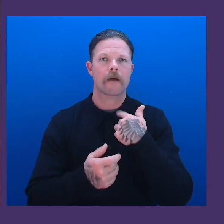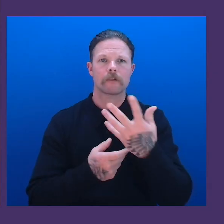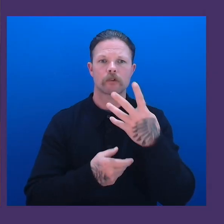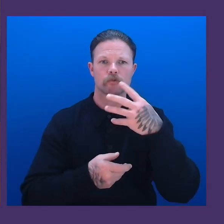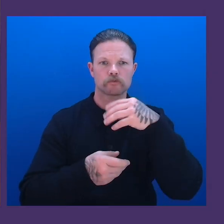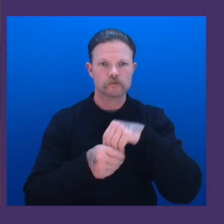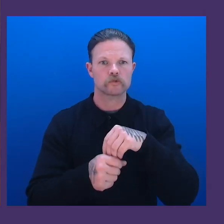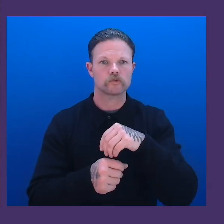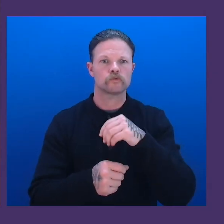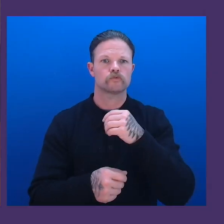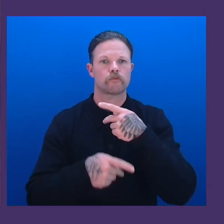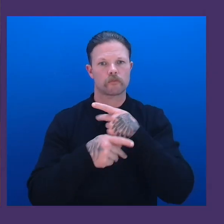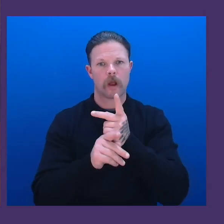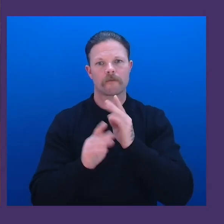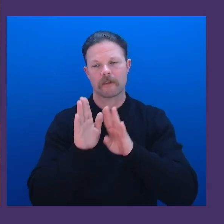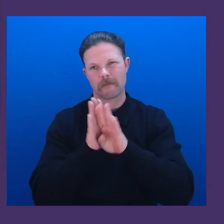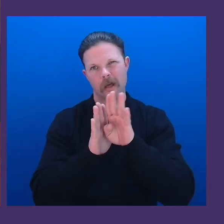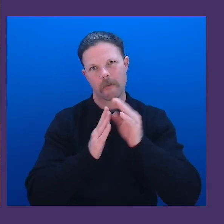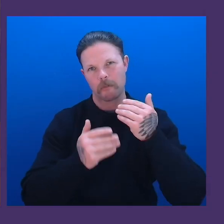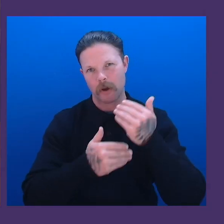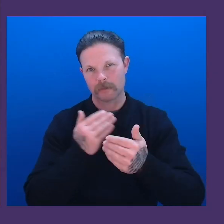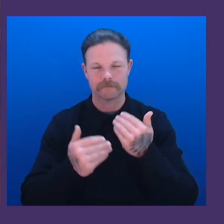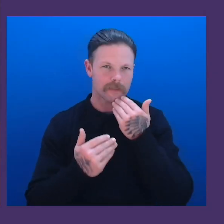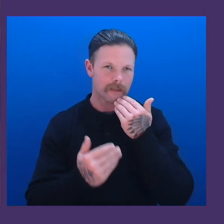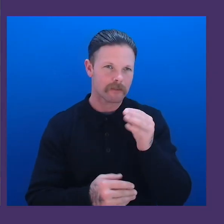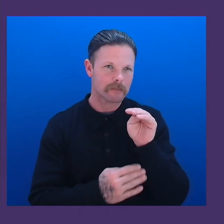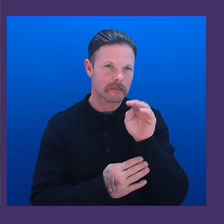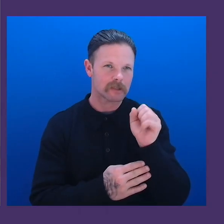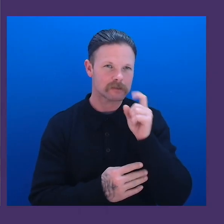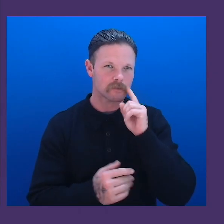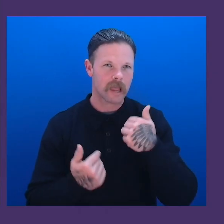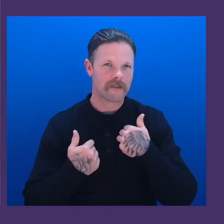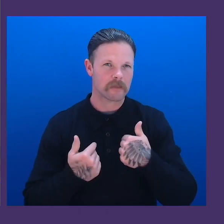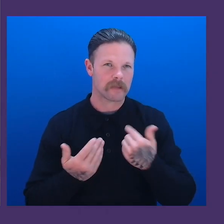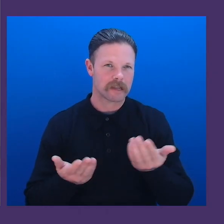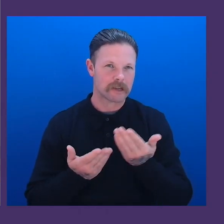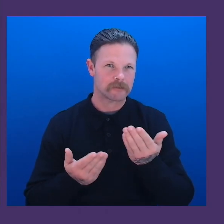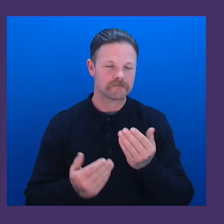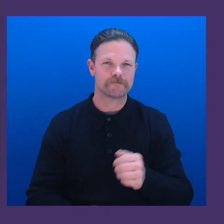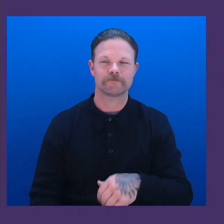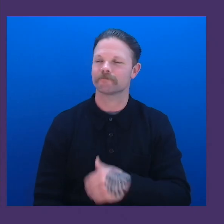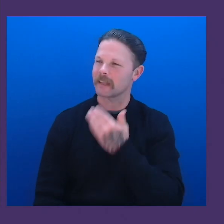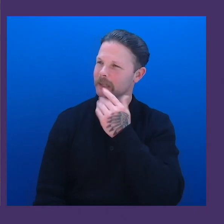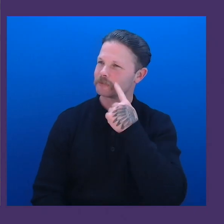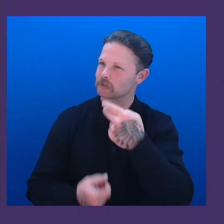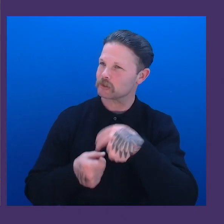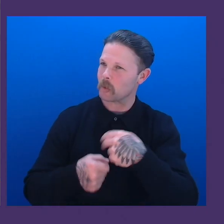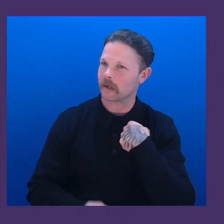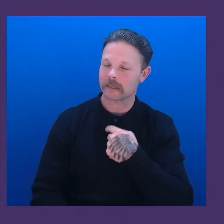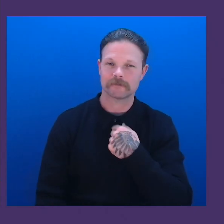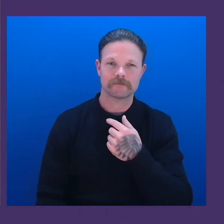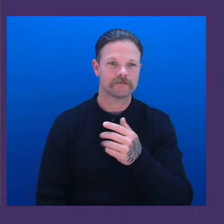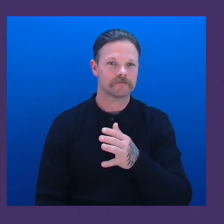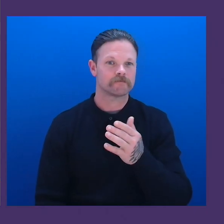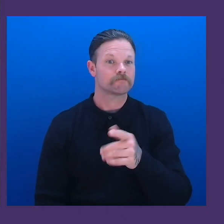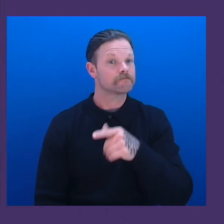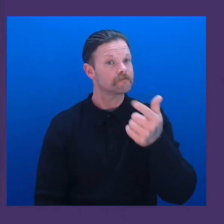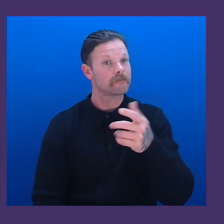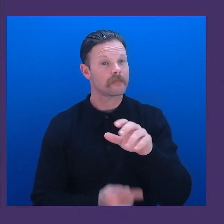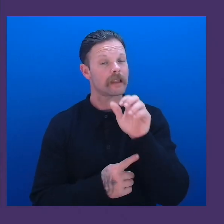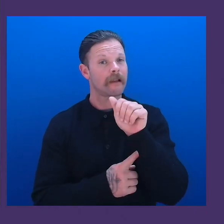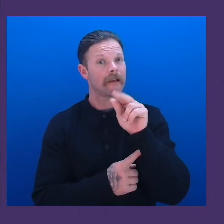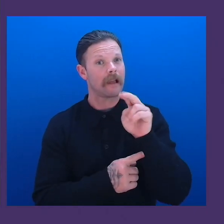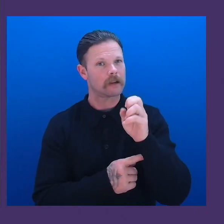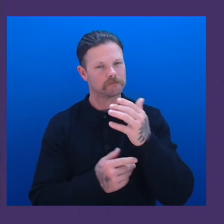process. Thank you, Microsoft, for having me here. Thanks for joining us. Anne, why don't you introduce yourselves? Anne Taylor.